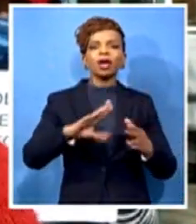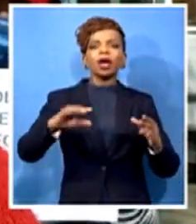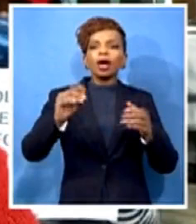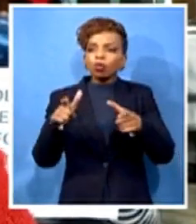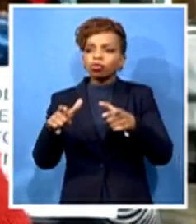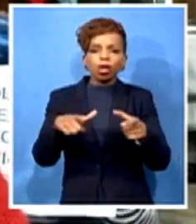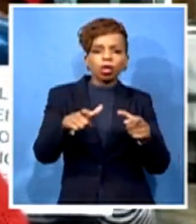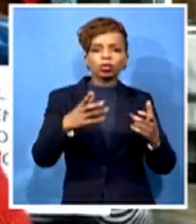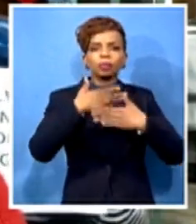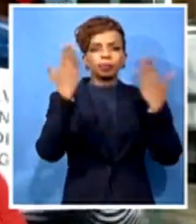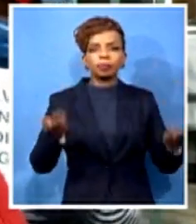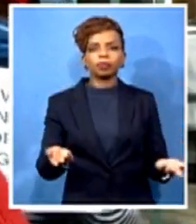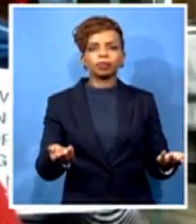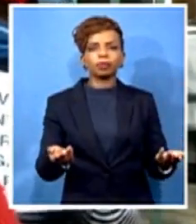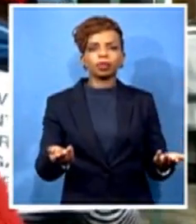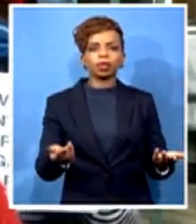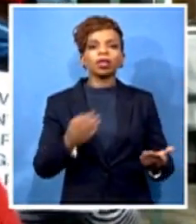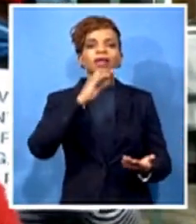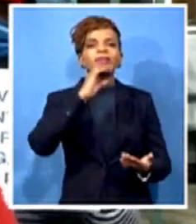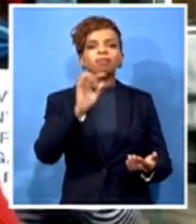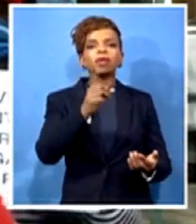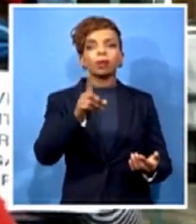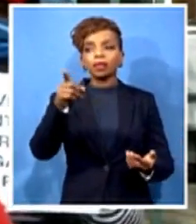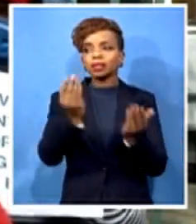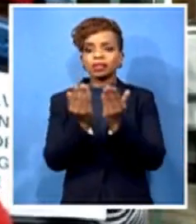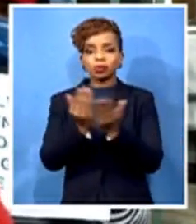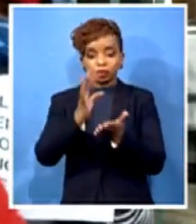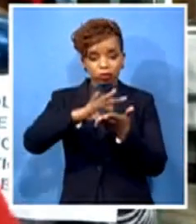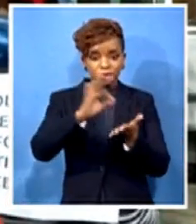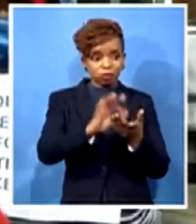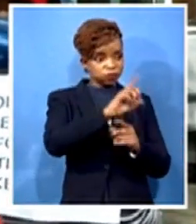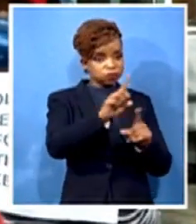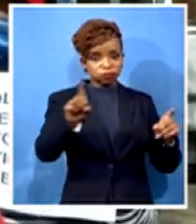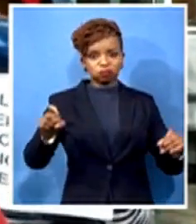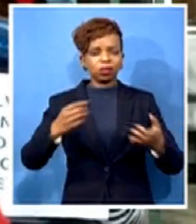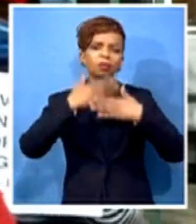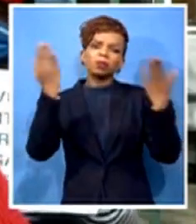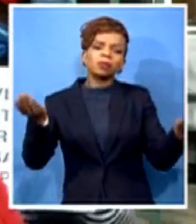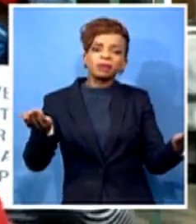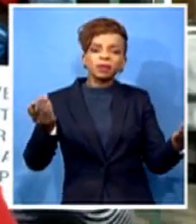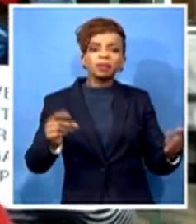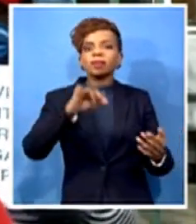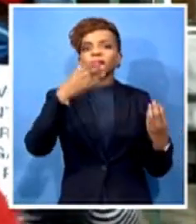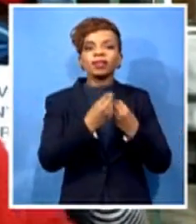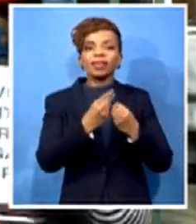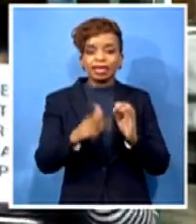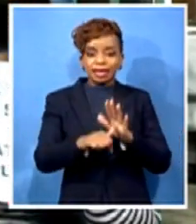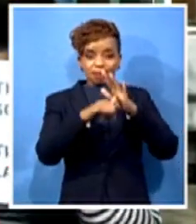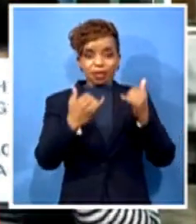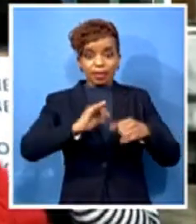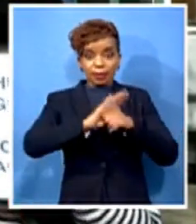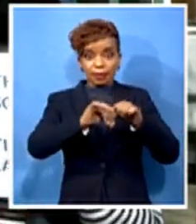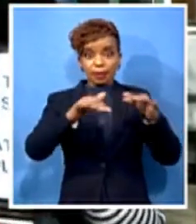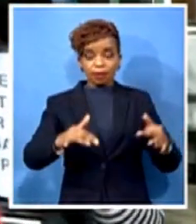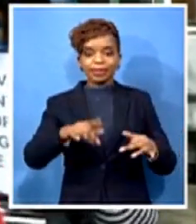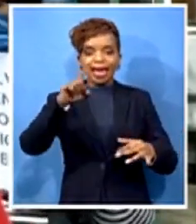school is not being fumigated. And one of the things that is important in COVID is hygiene. So who is cleaning the schools if everybody is not